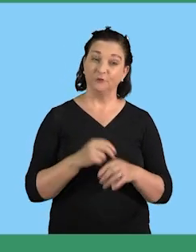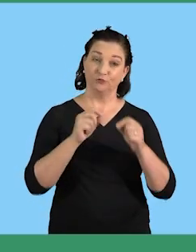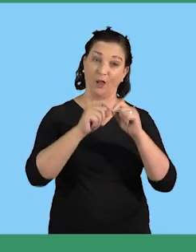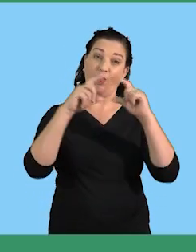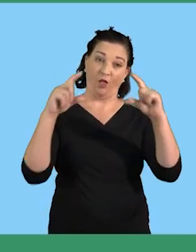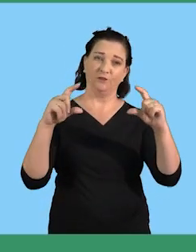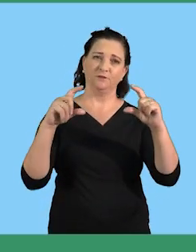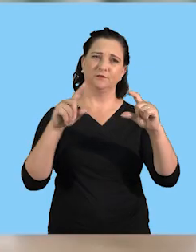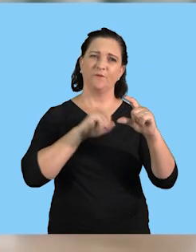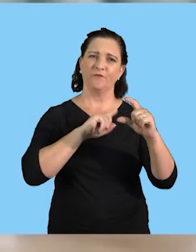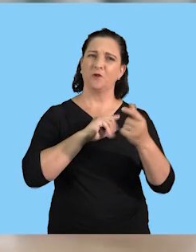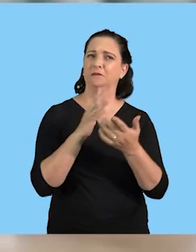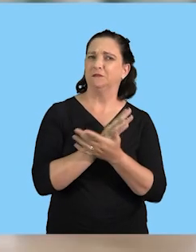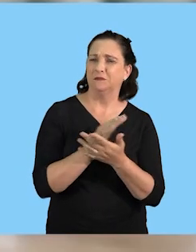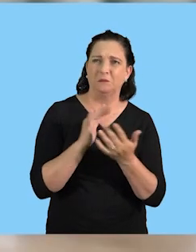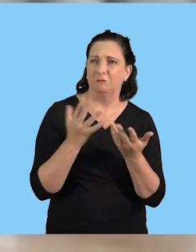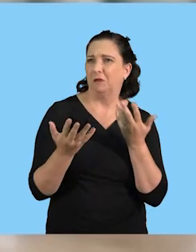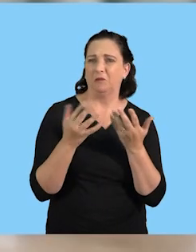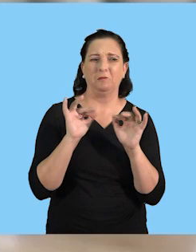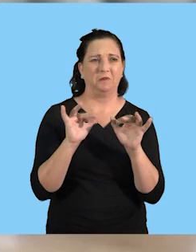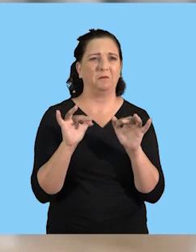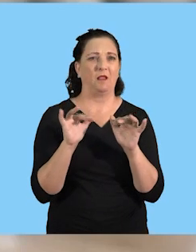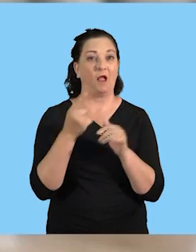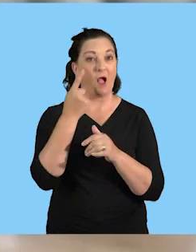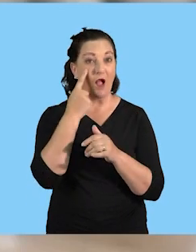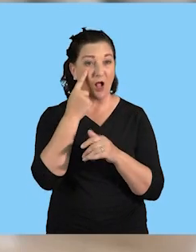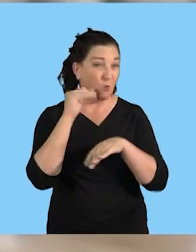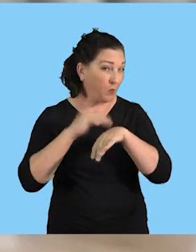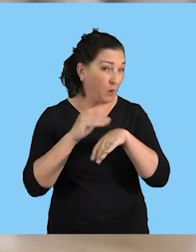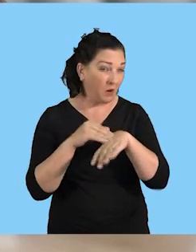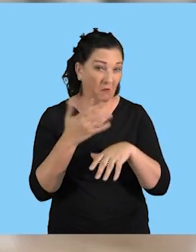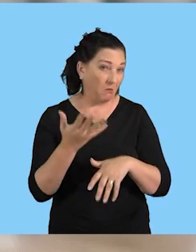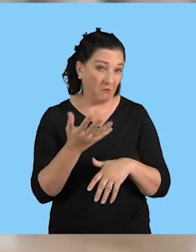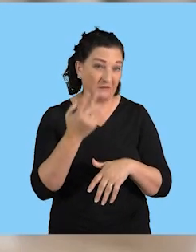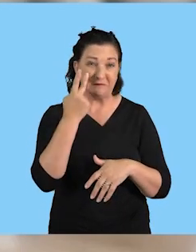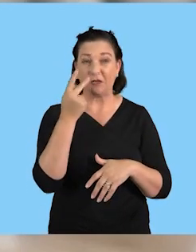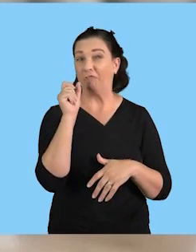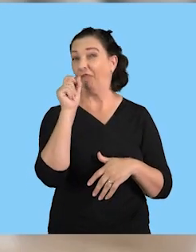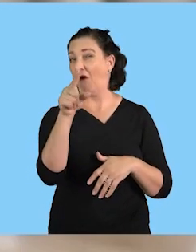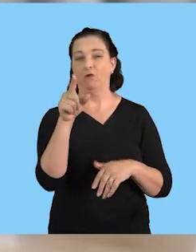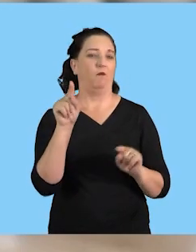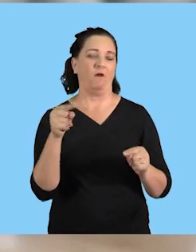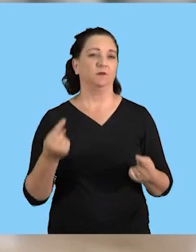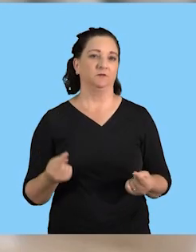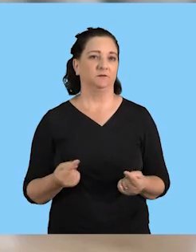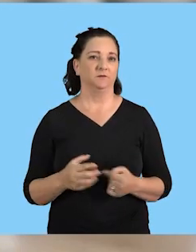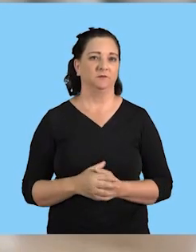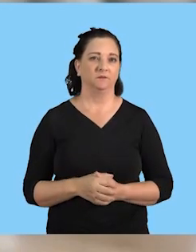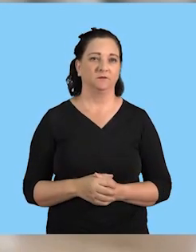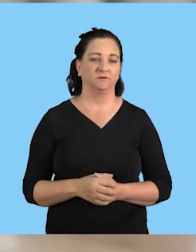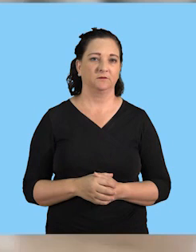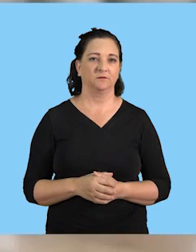to cater for people. Some people, they've got maybe they've got an eyesight problem, so they can't see from a distance.